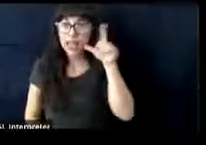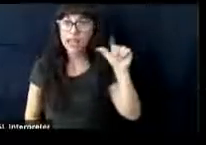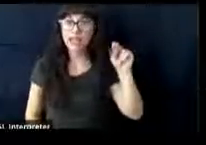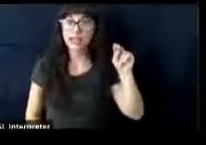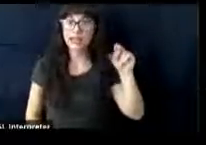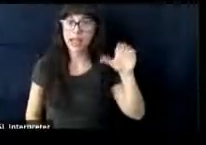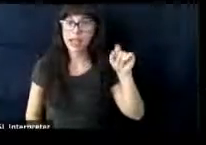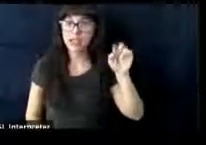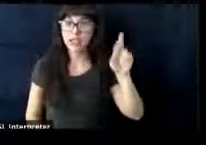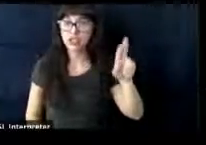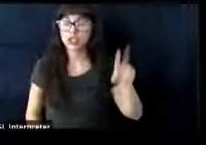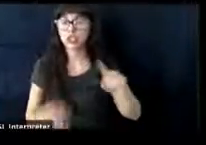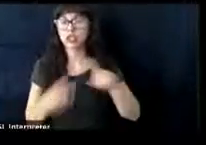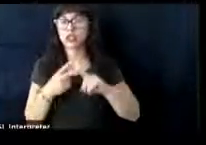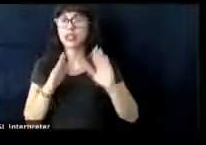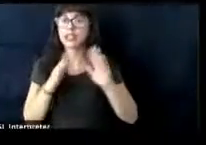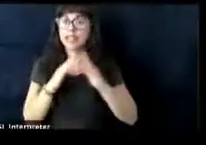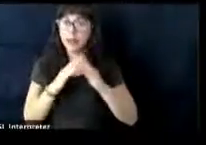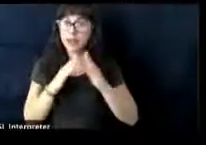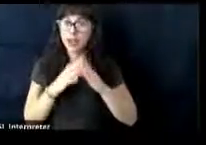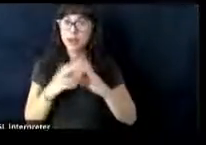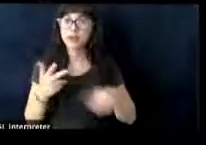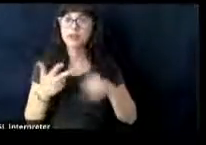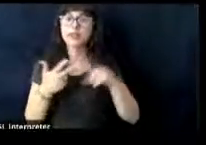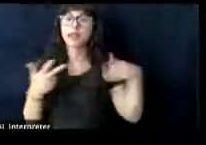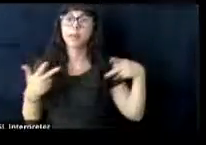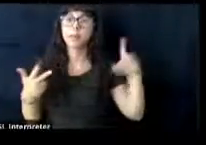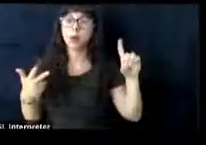in town, and now where I'm at in Palmdale.